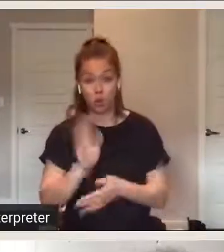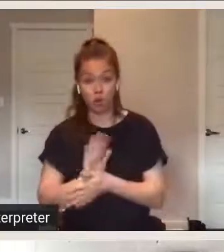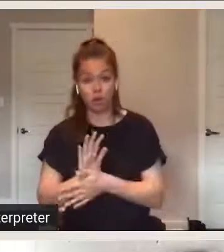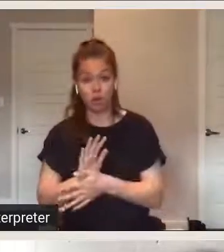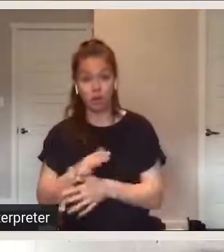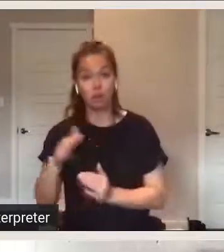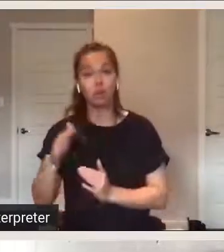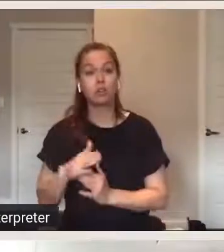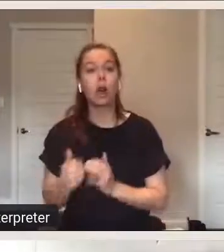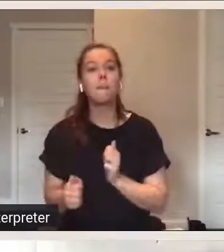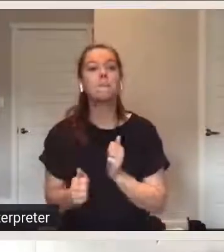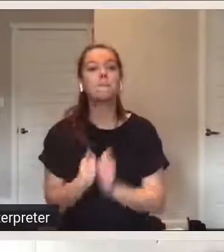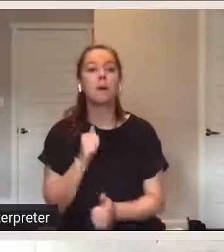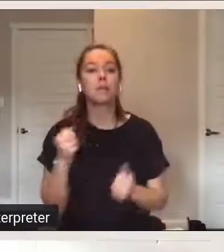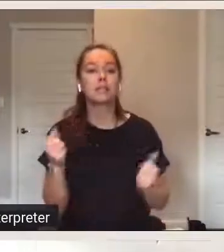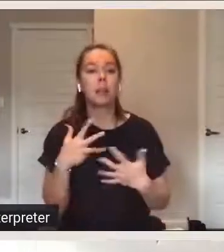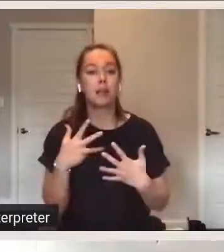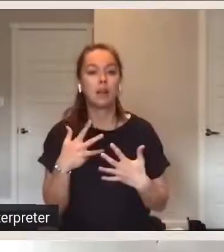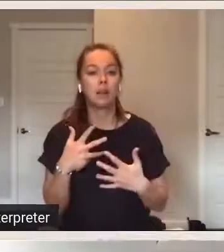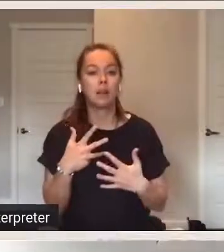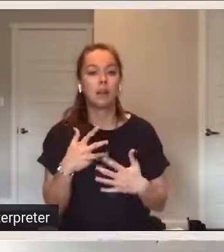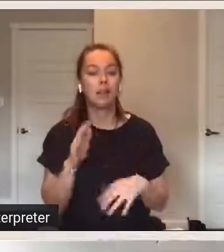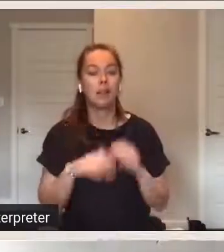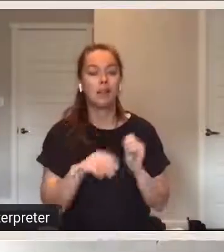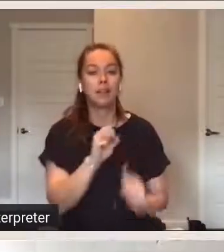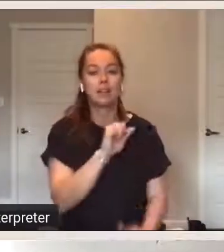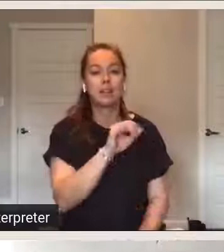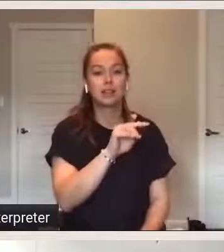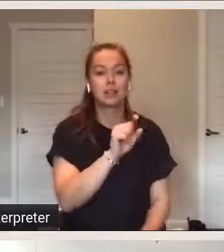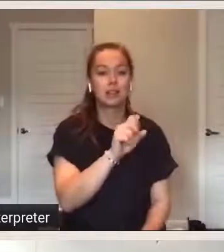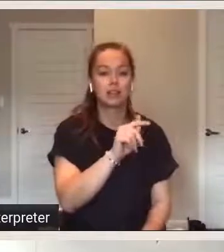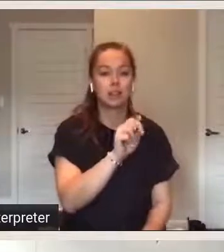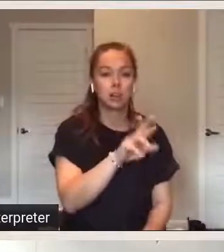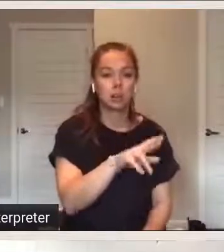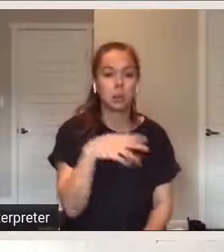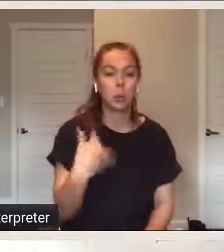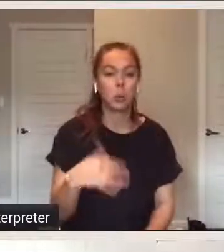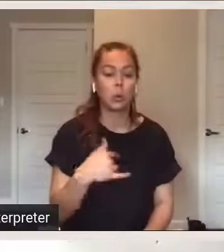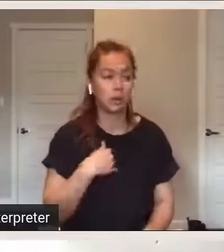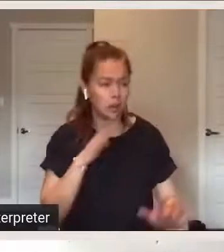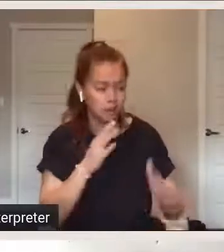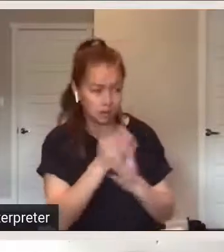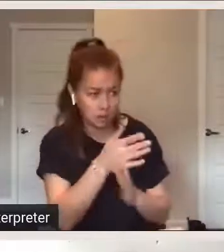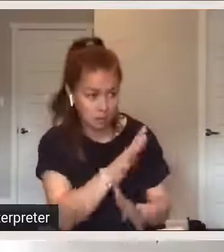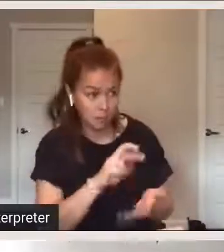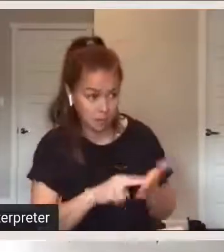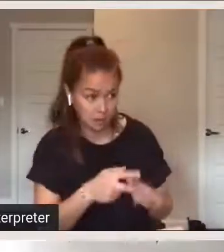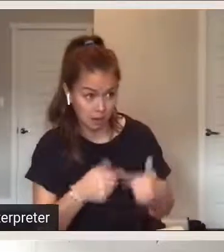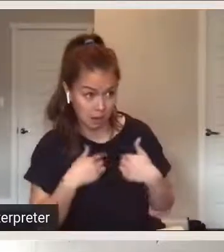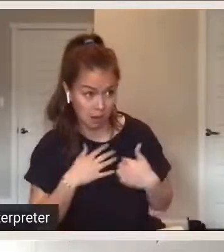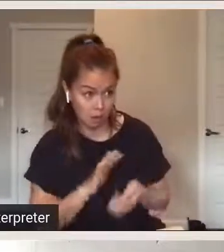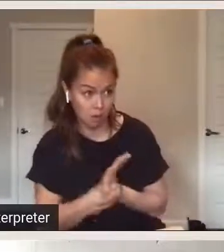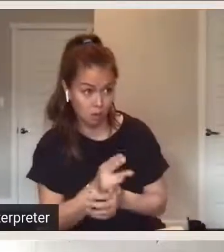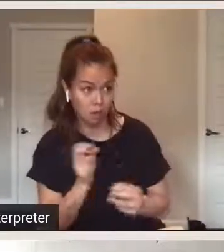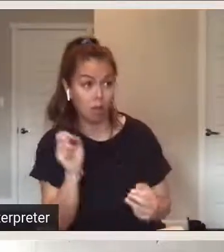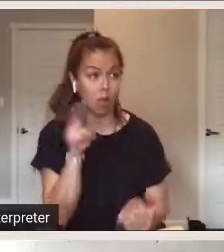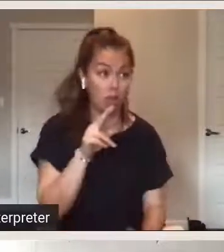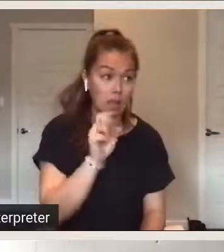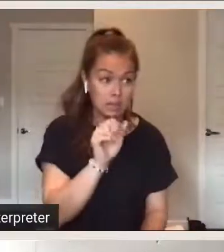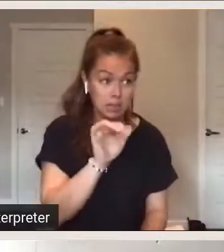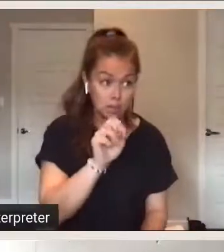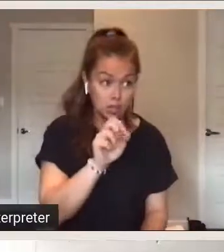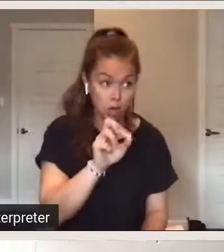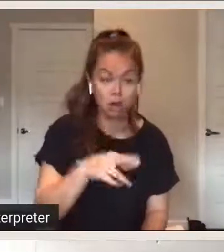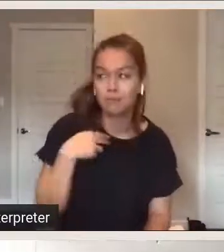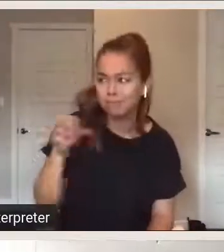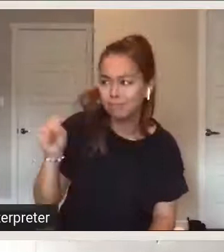we were scarier than Sinister, is that what you're saying? Yes. but I have to say, like, this film is